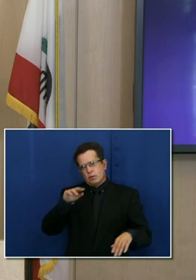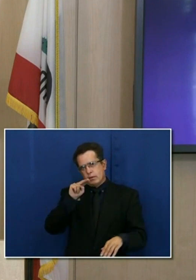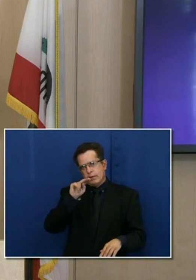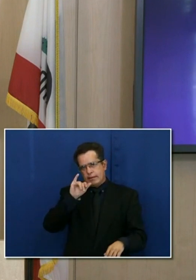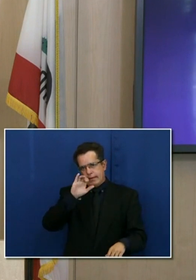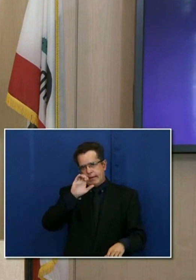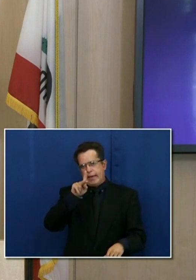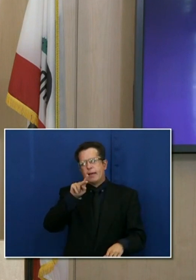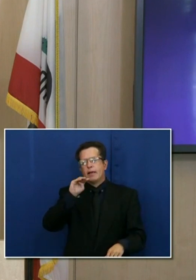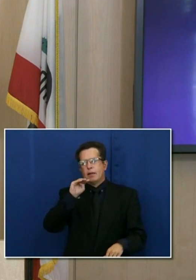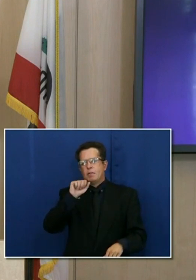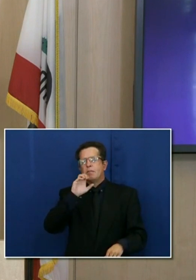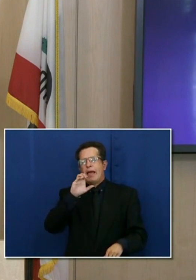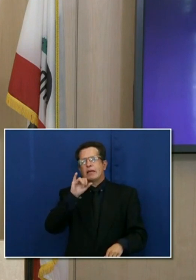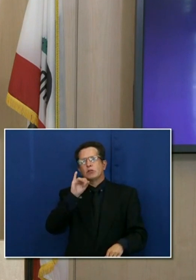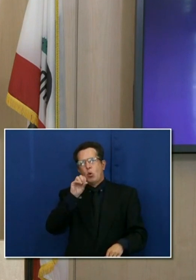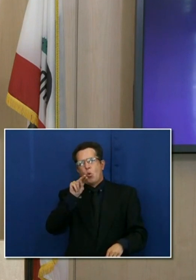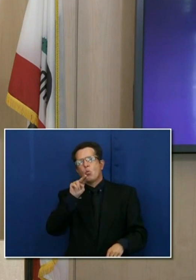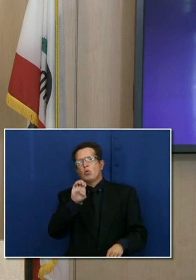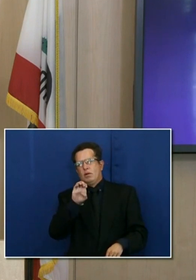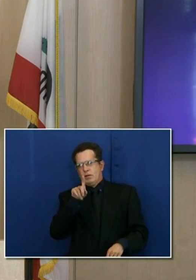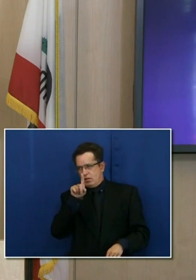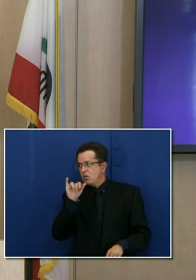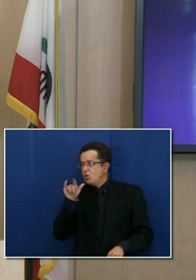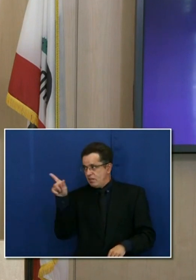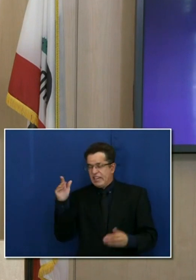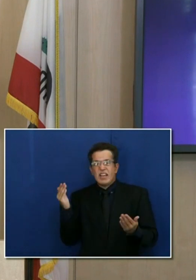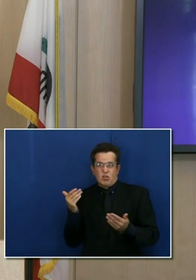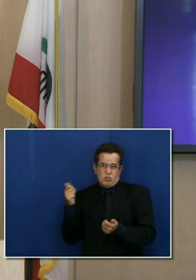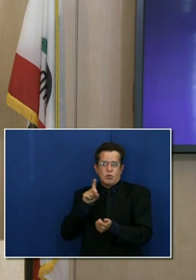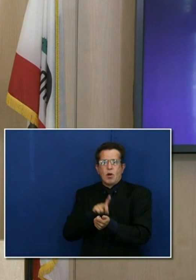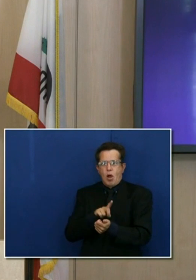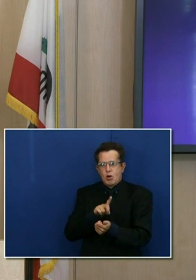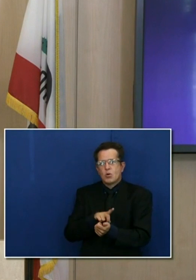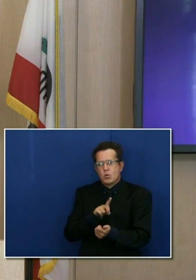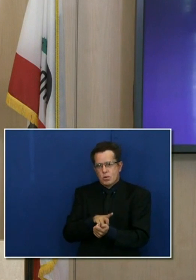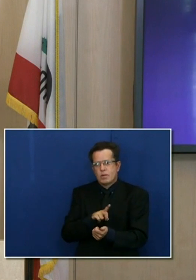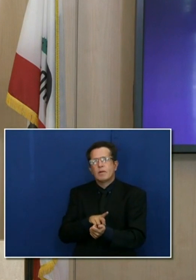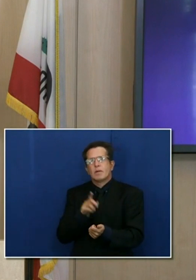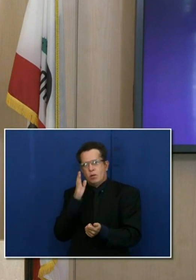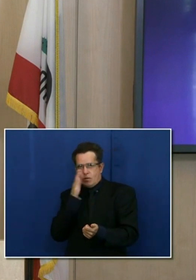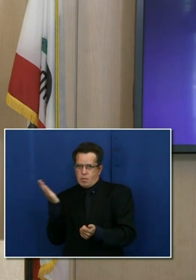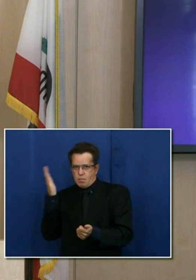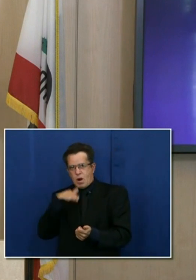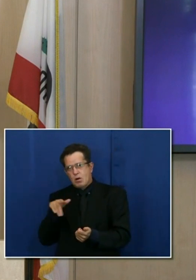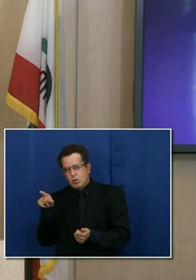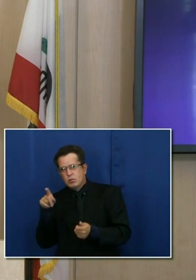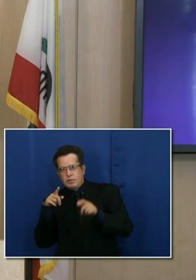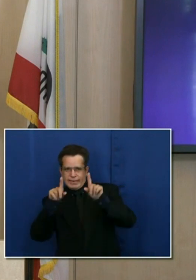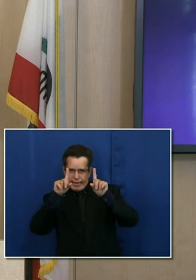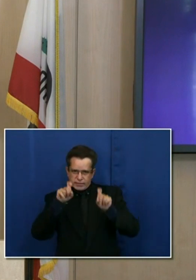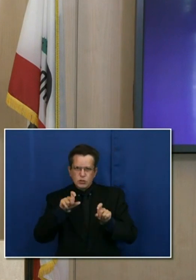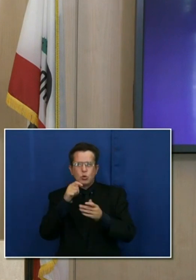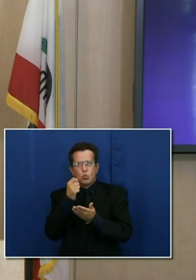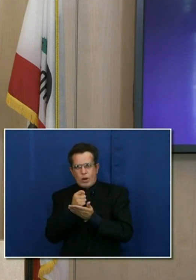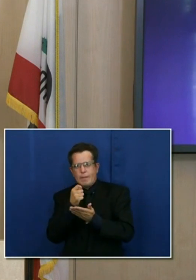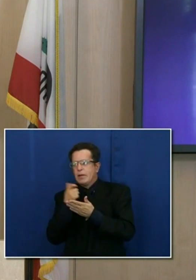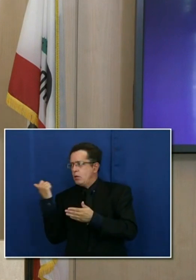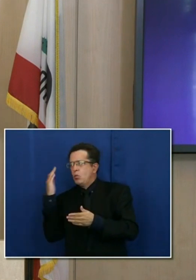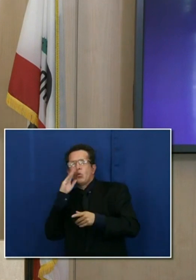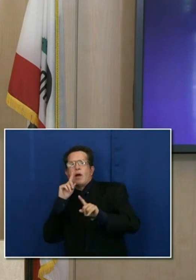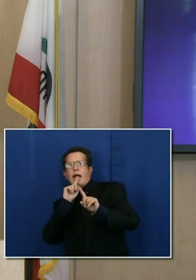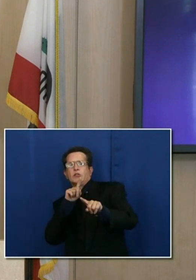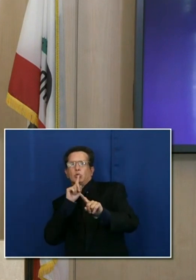Mascione, the director of our Health and Human Services Agency, and the testing, tracing, and treatment czar, is going to respond to